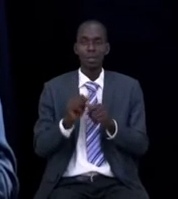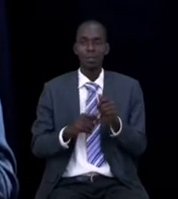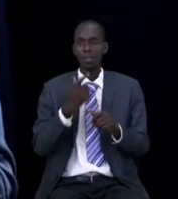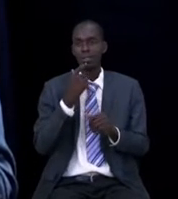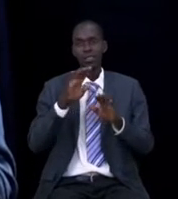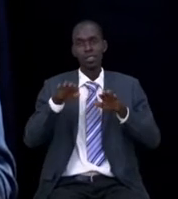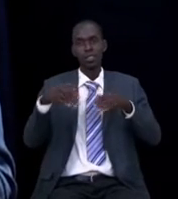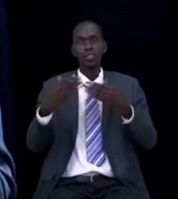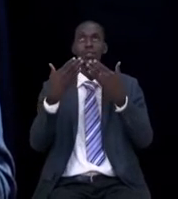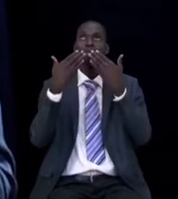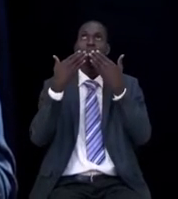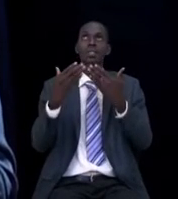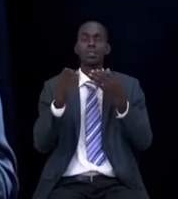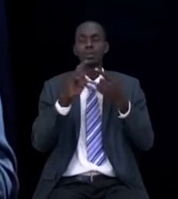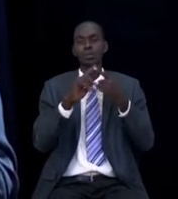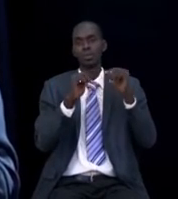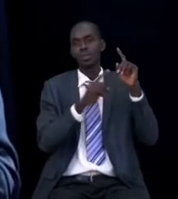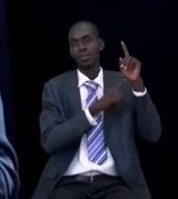thanks to the Lord.